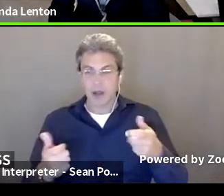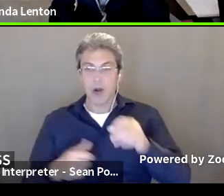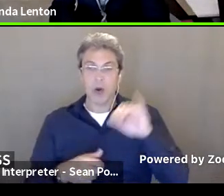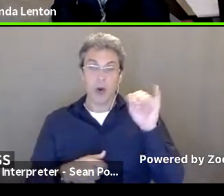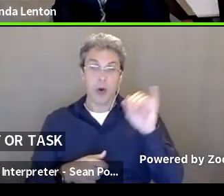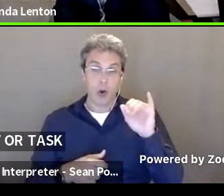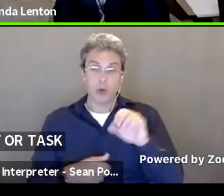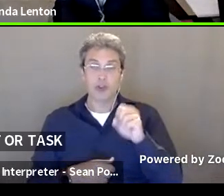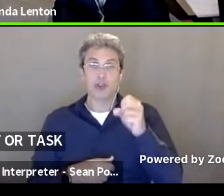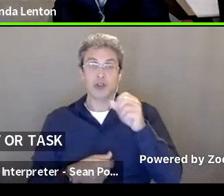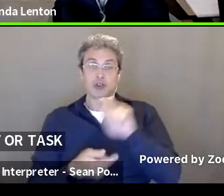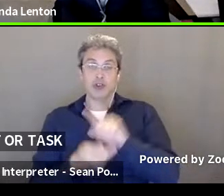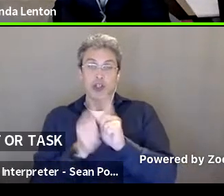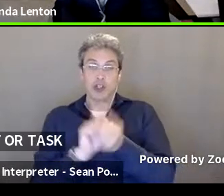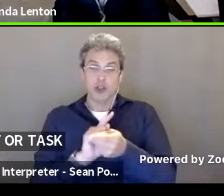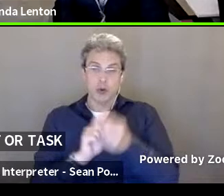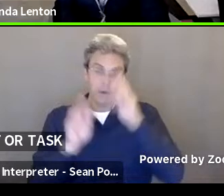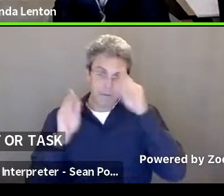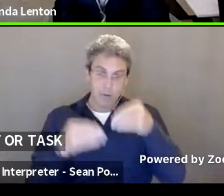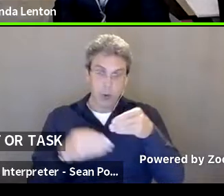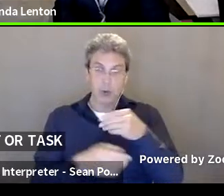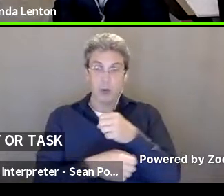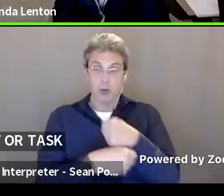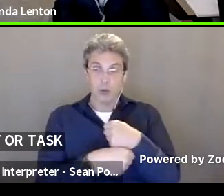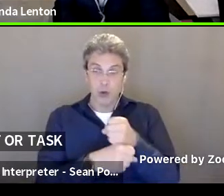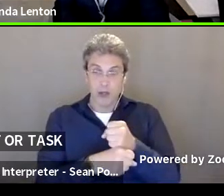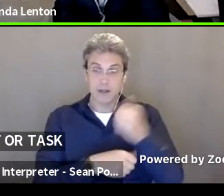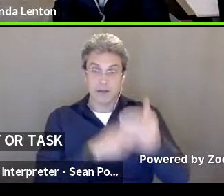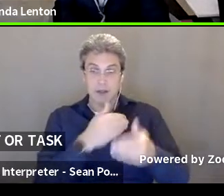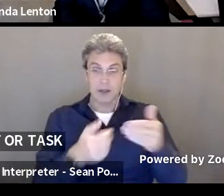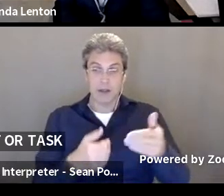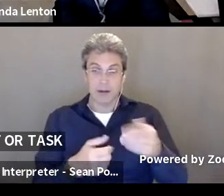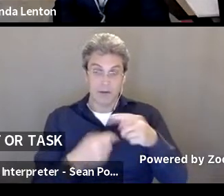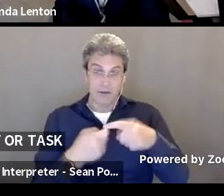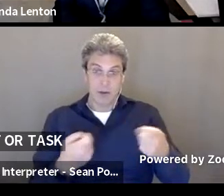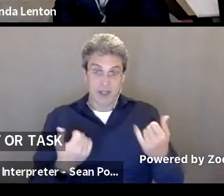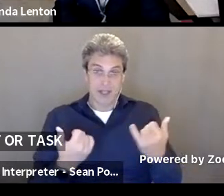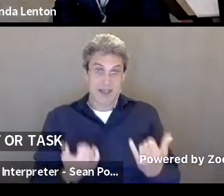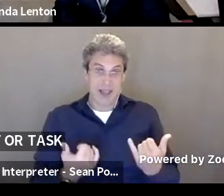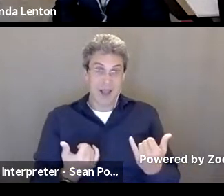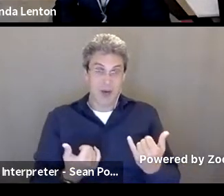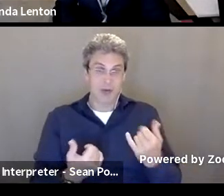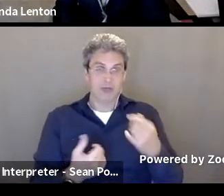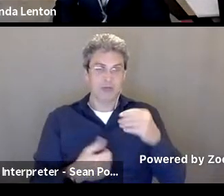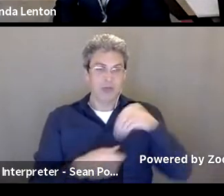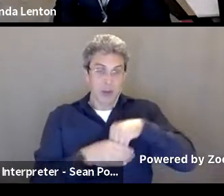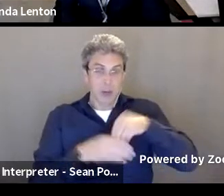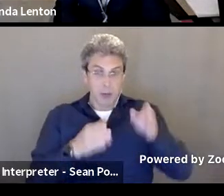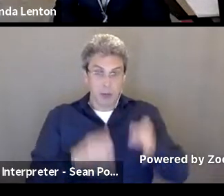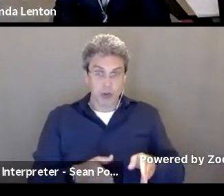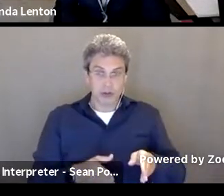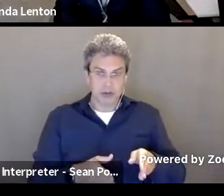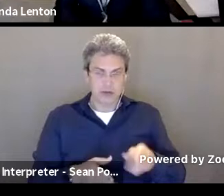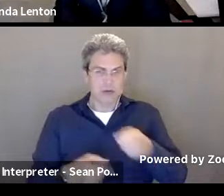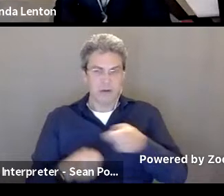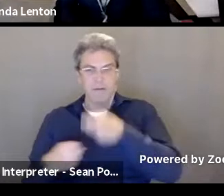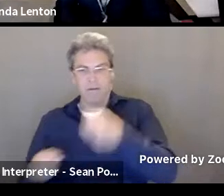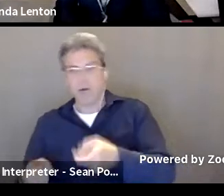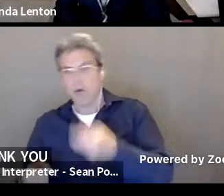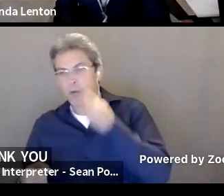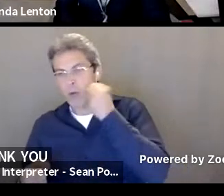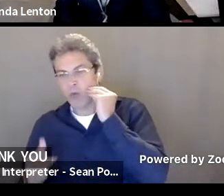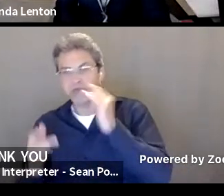one. Sheila, why don't you start with that? Okay, thank you for the question. It's a great question. I